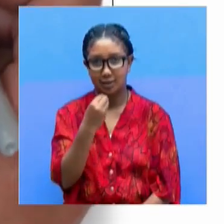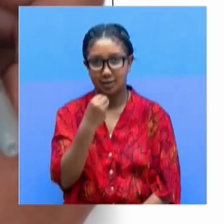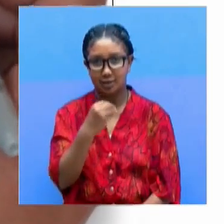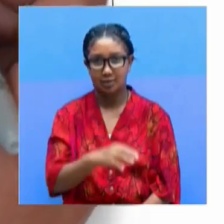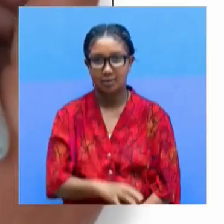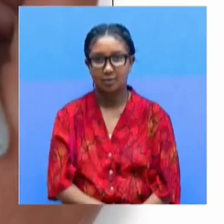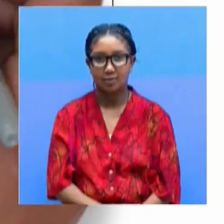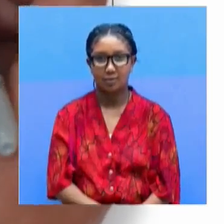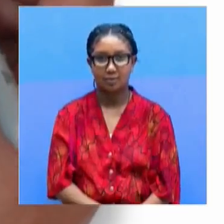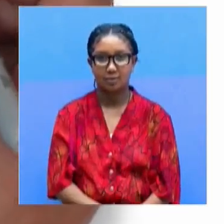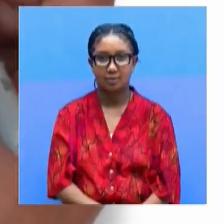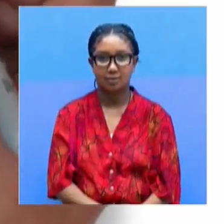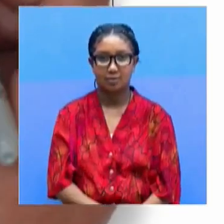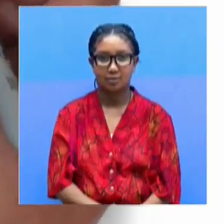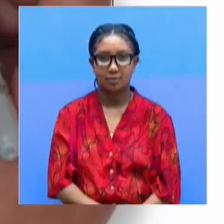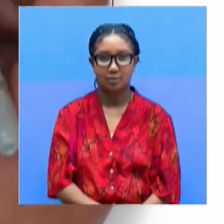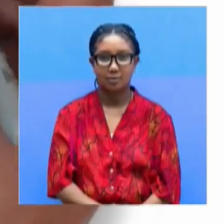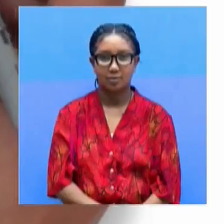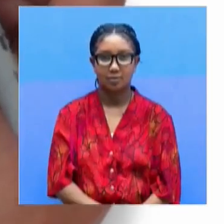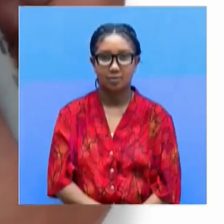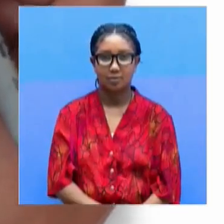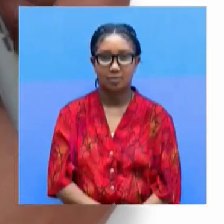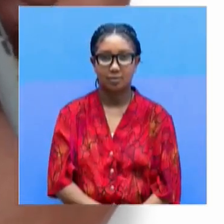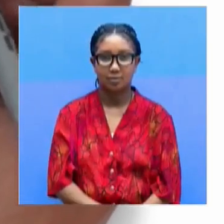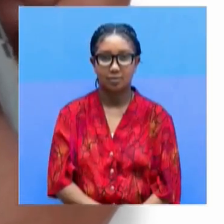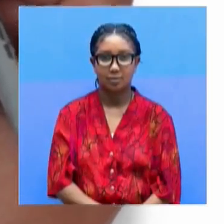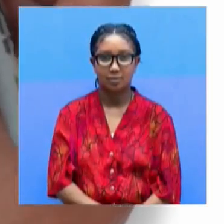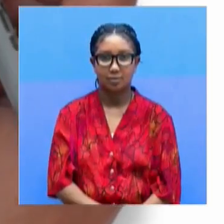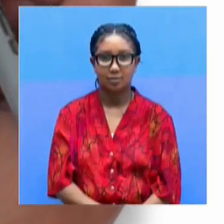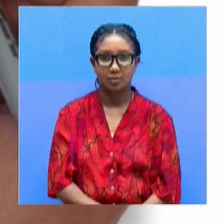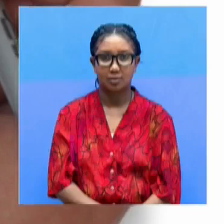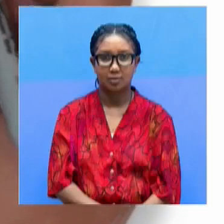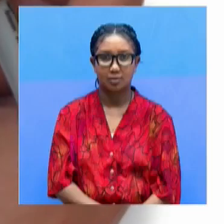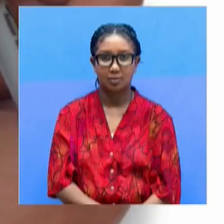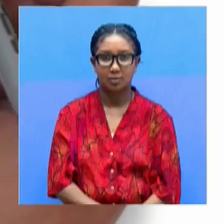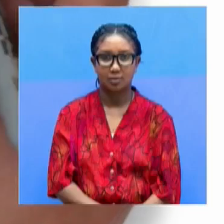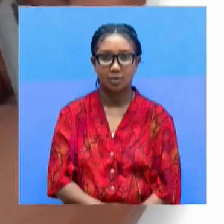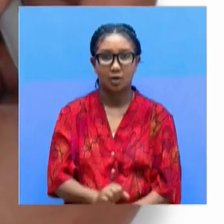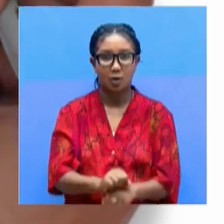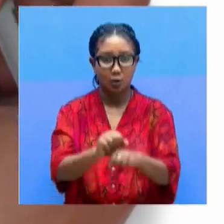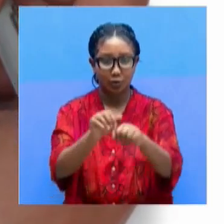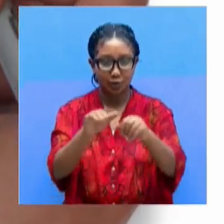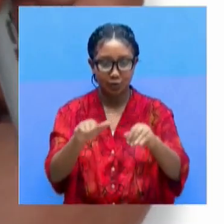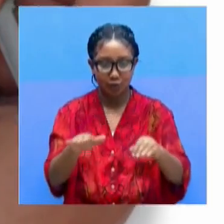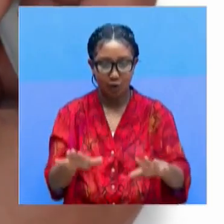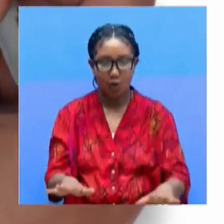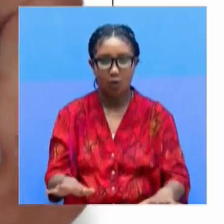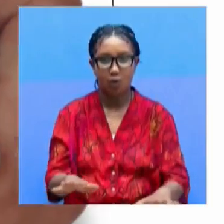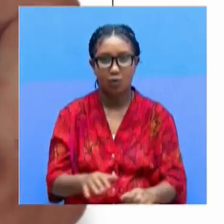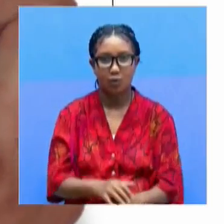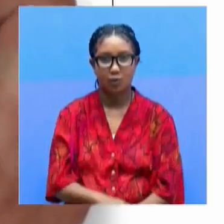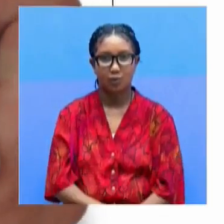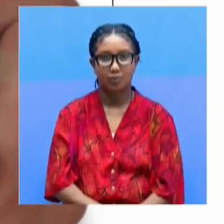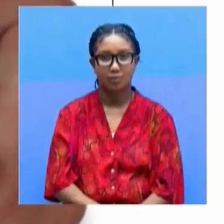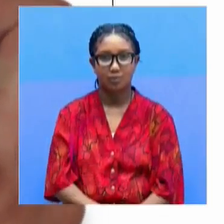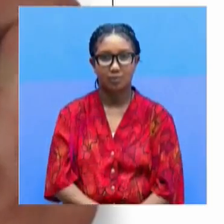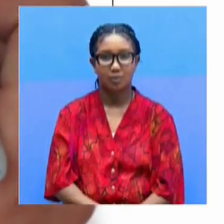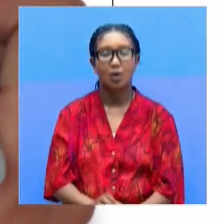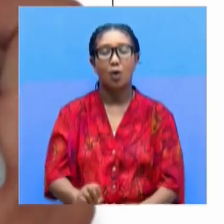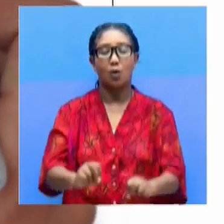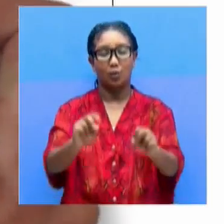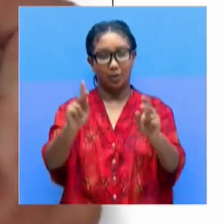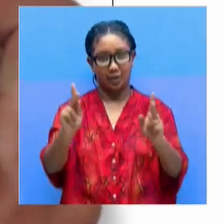on the floor. Too bad. On the floor. Yeah?